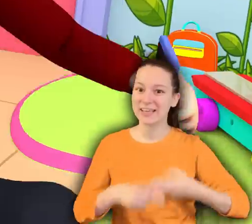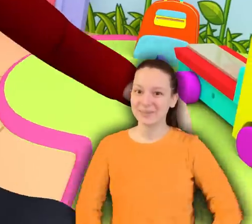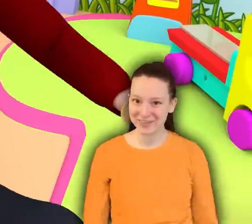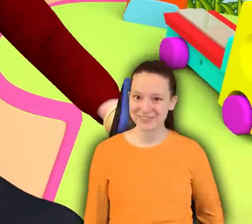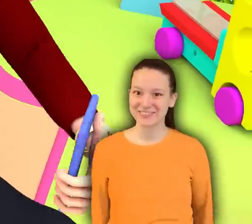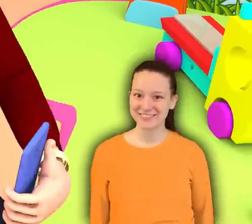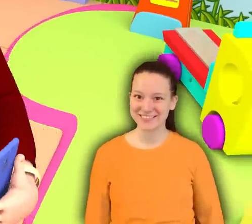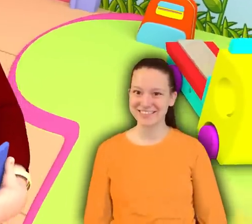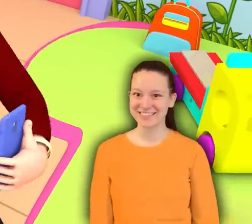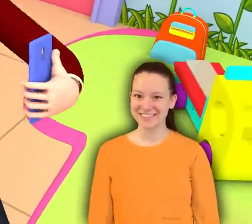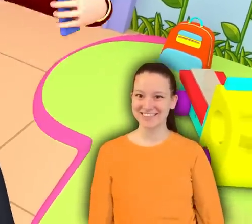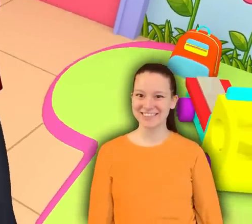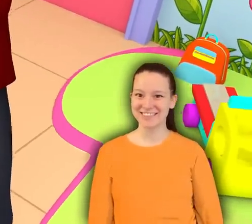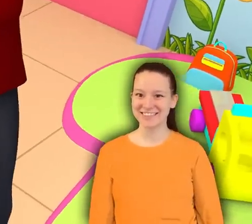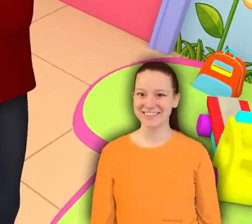my name